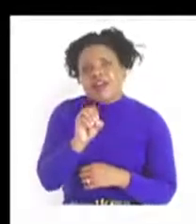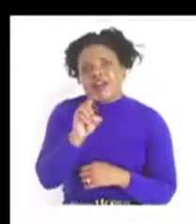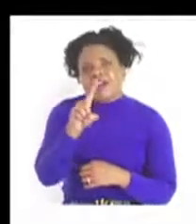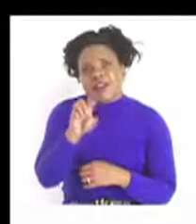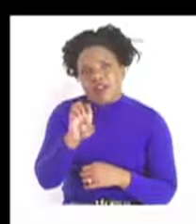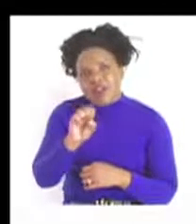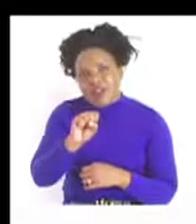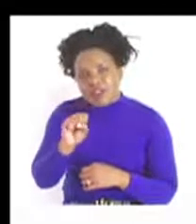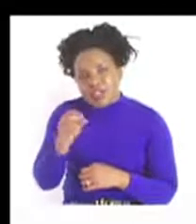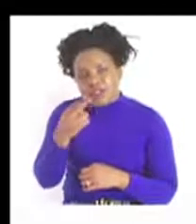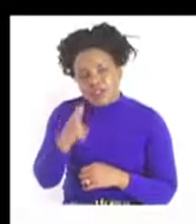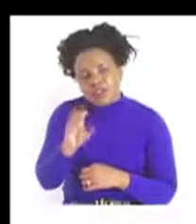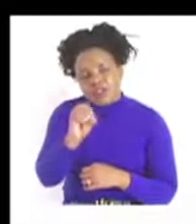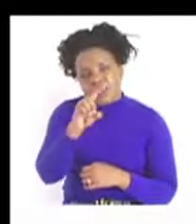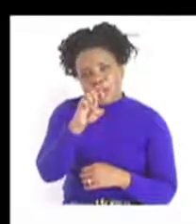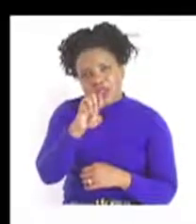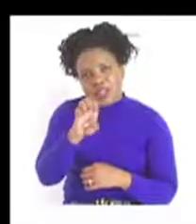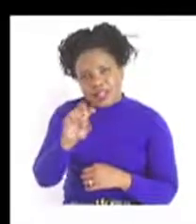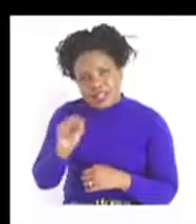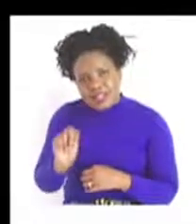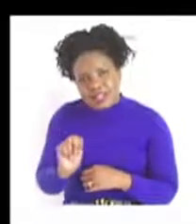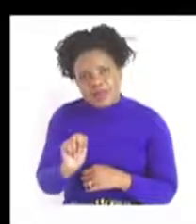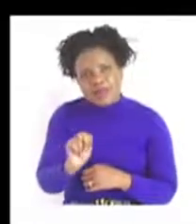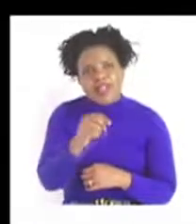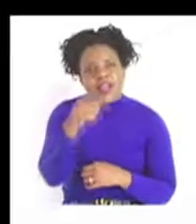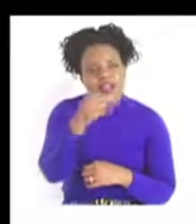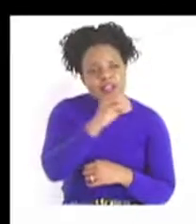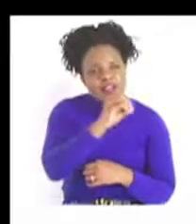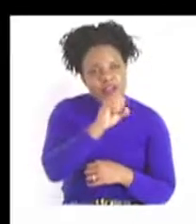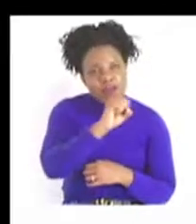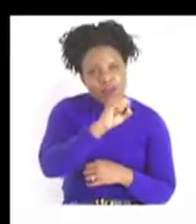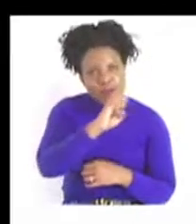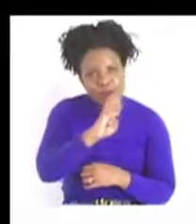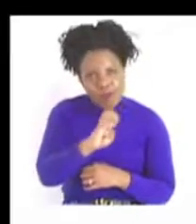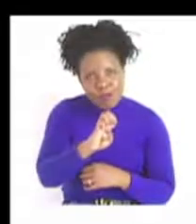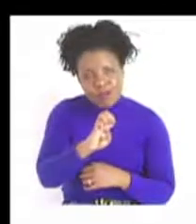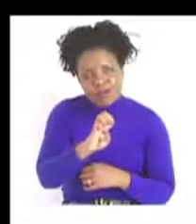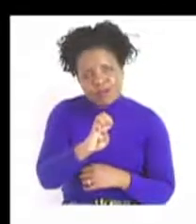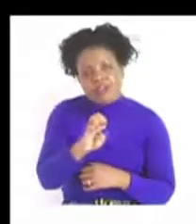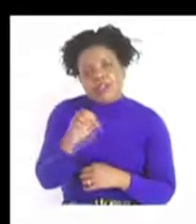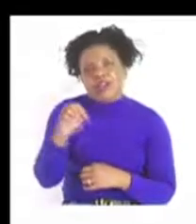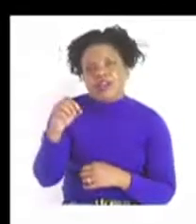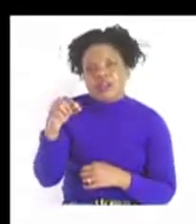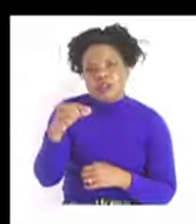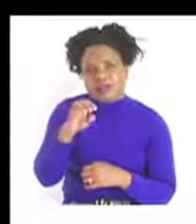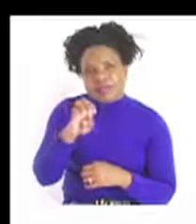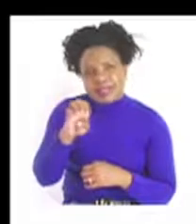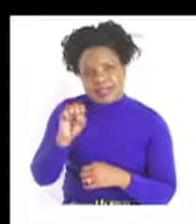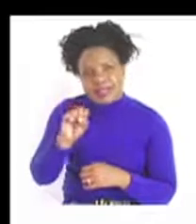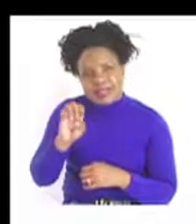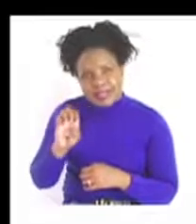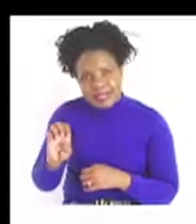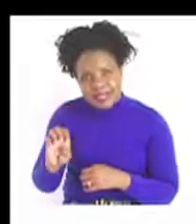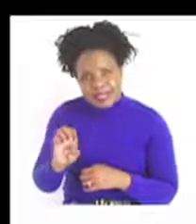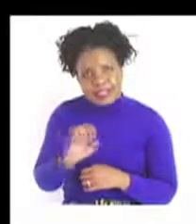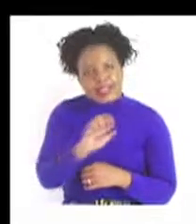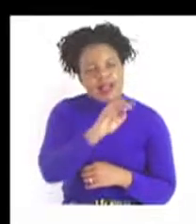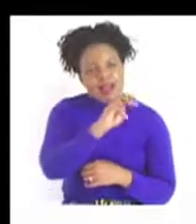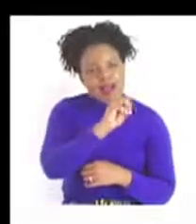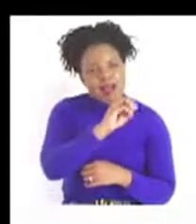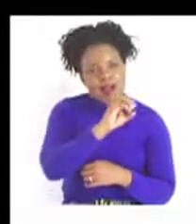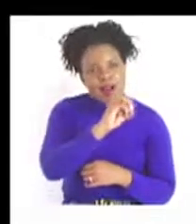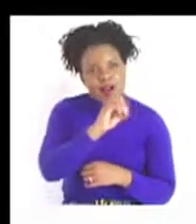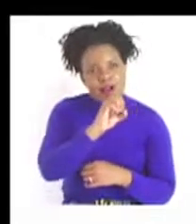be oxes, not oxen. One fowl is a goose, but 2 are called